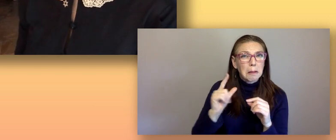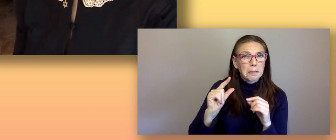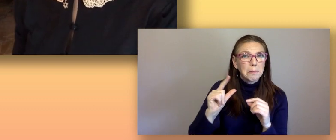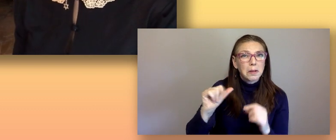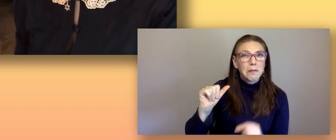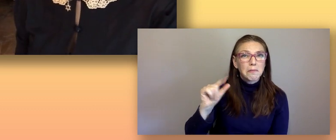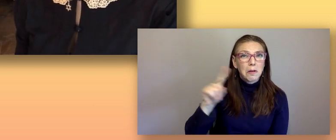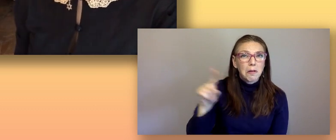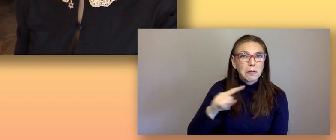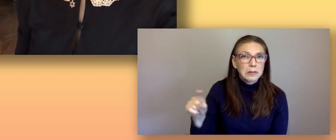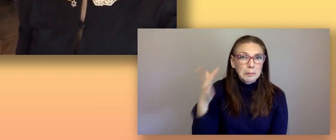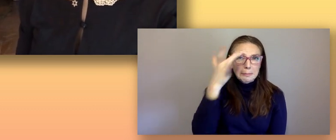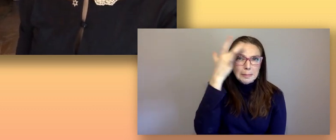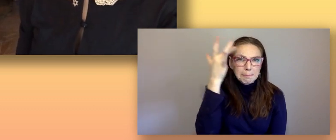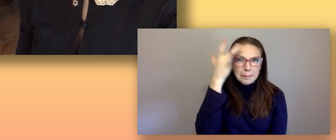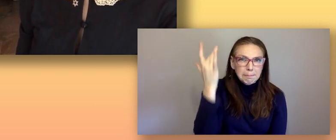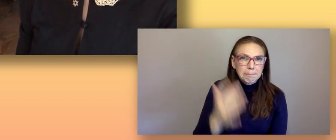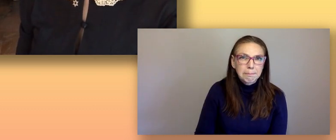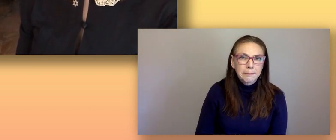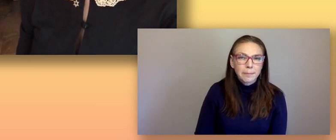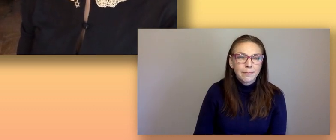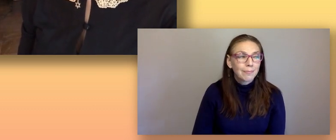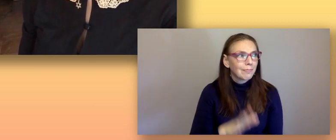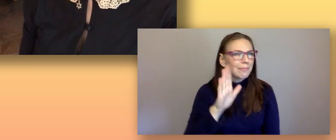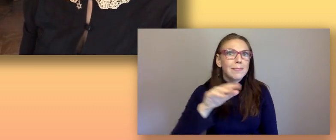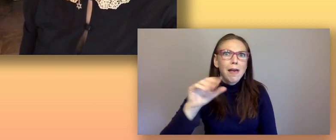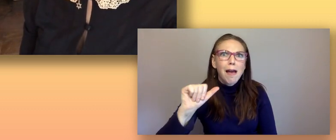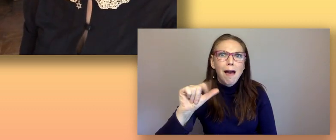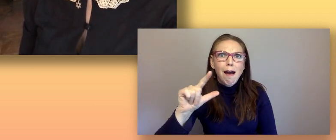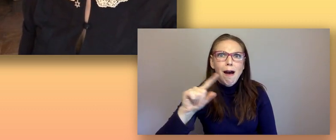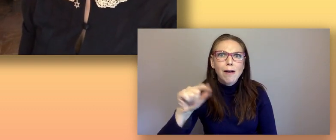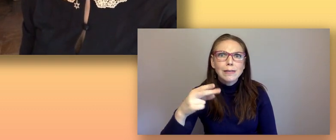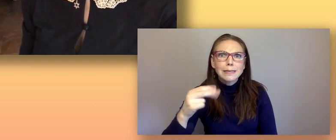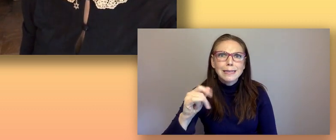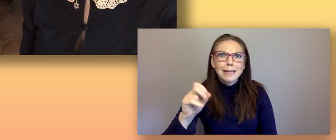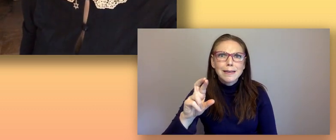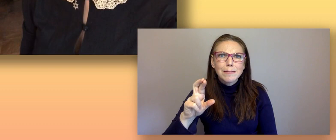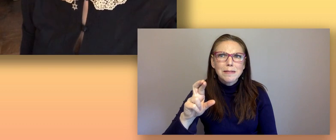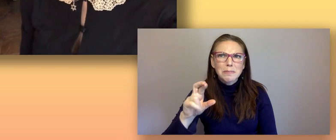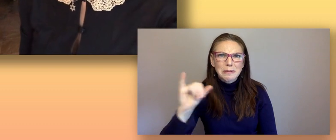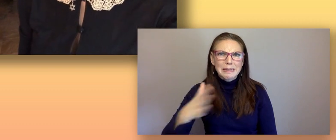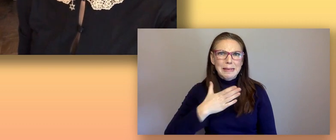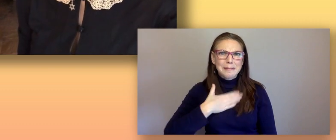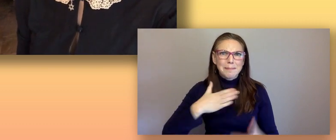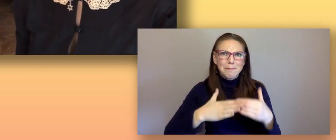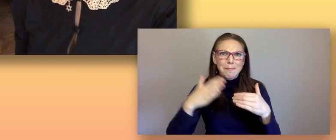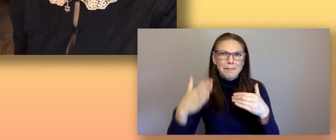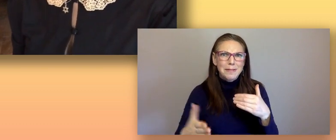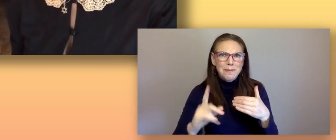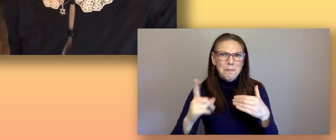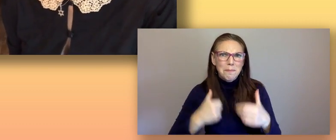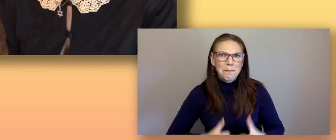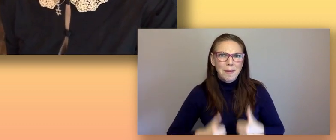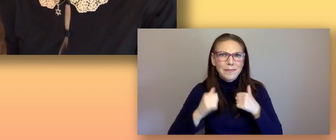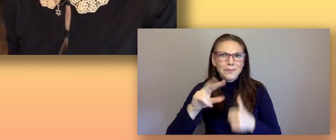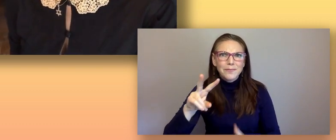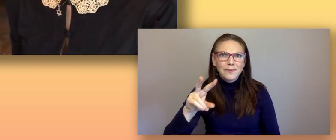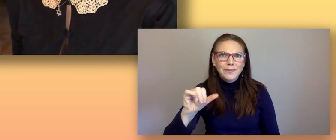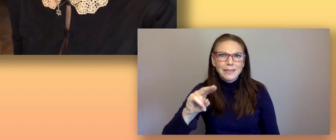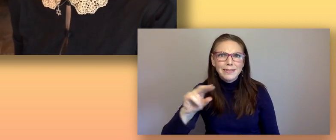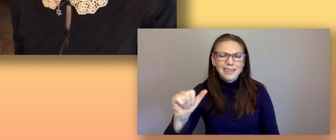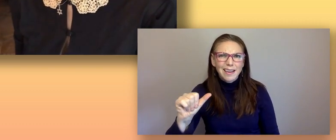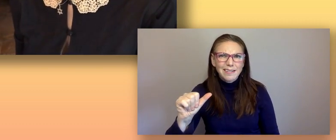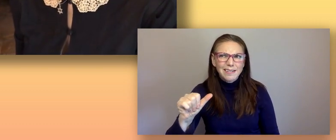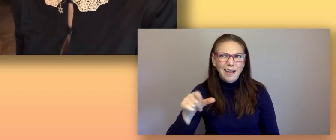a touch of Alzheimer's disease. Alzheimer? He was my neighbor in Vienna. They